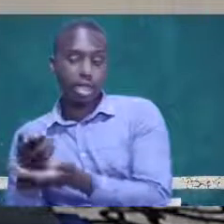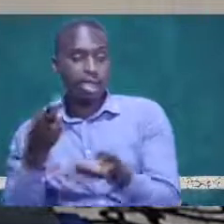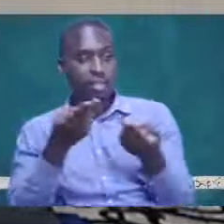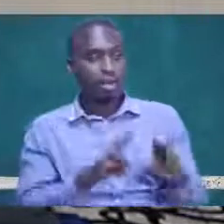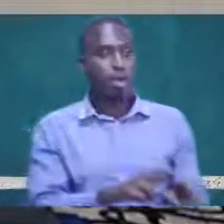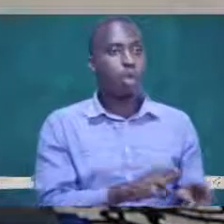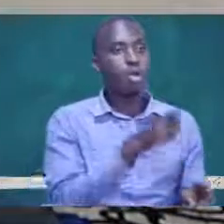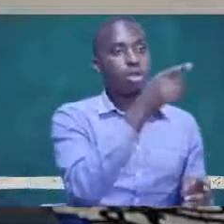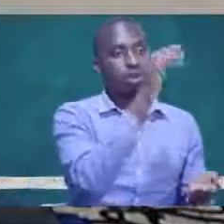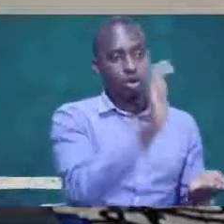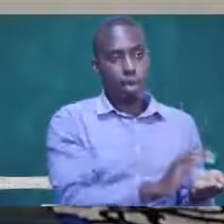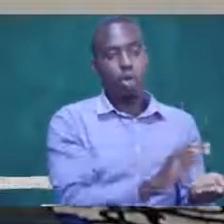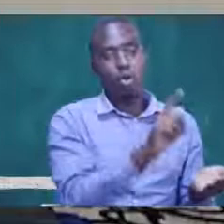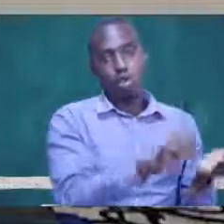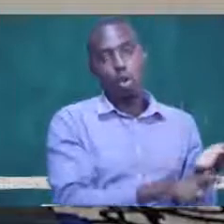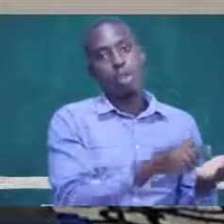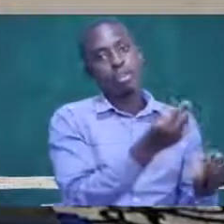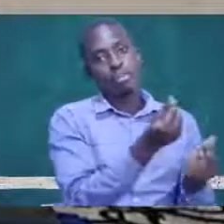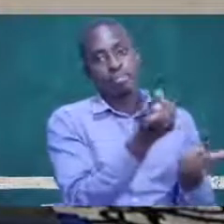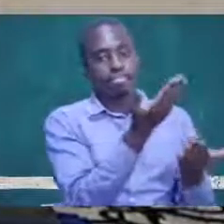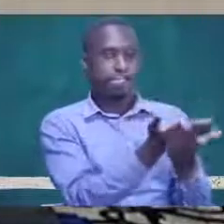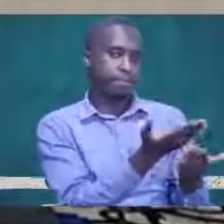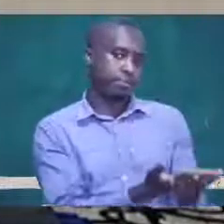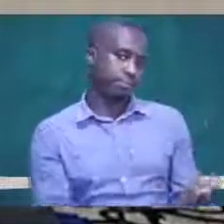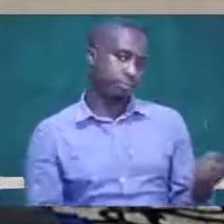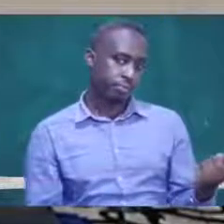consumption, which will lead to low investments.